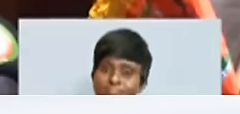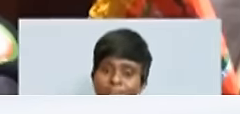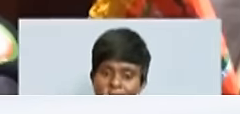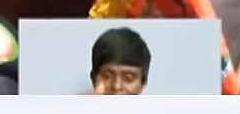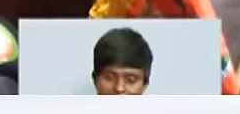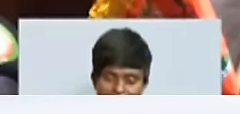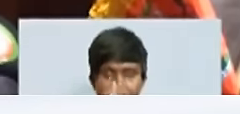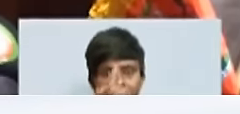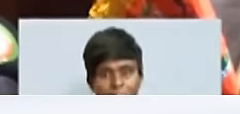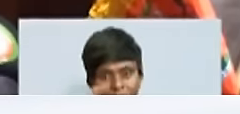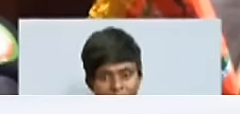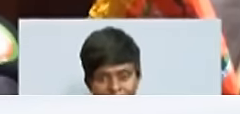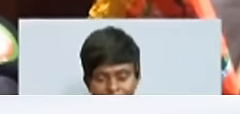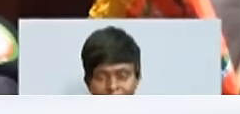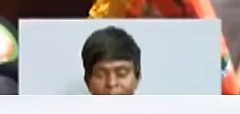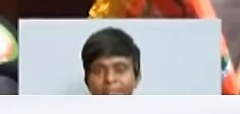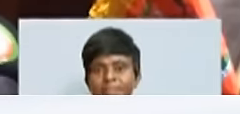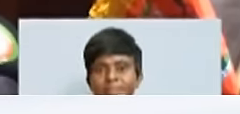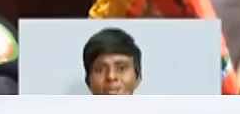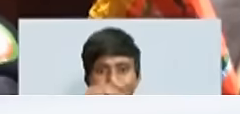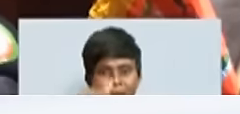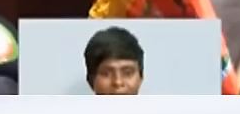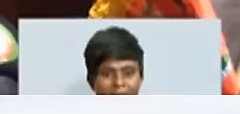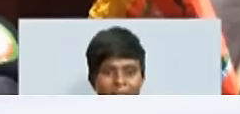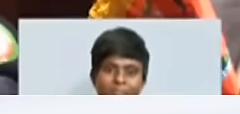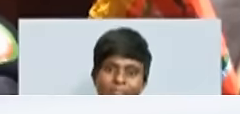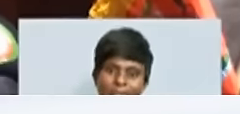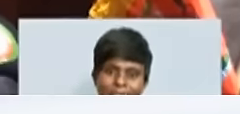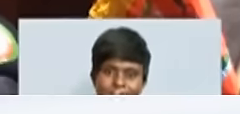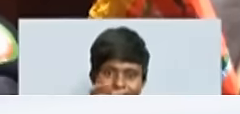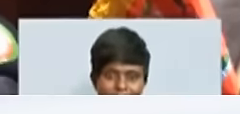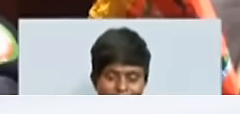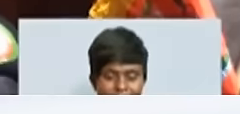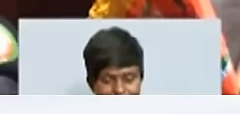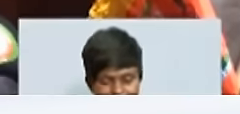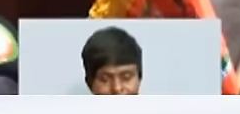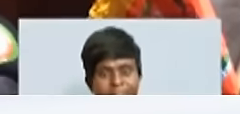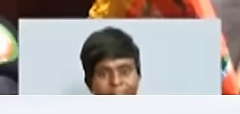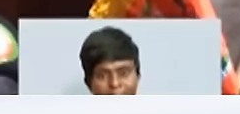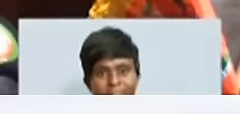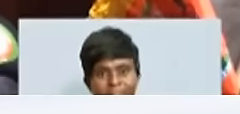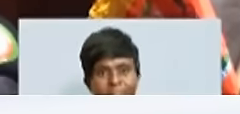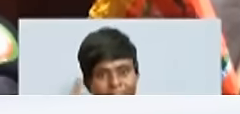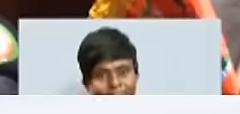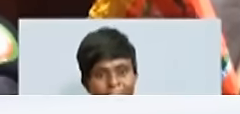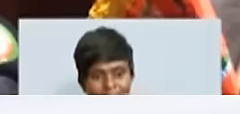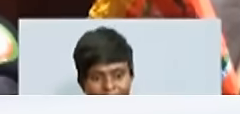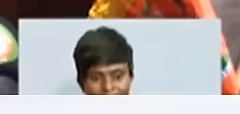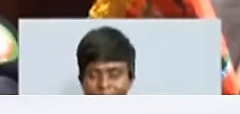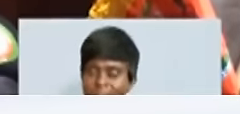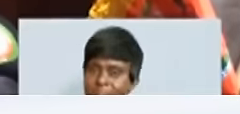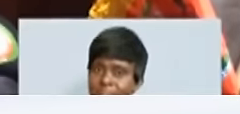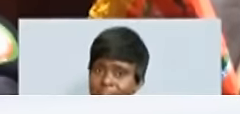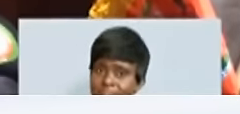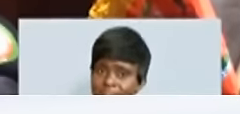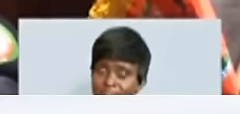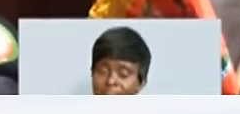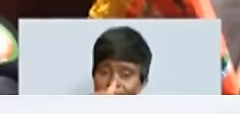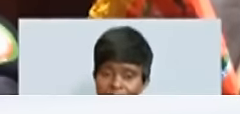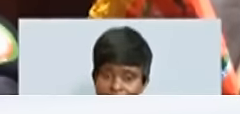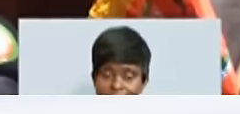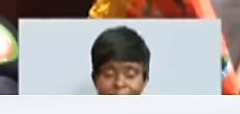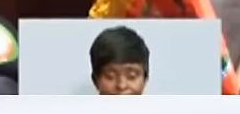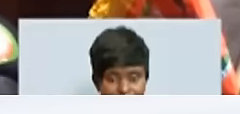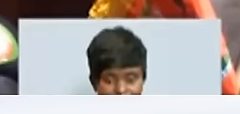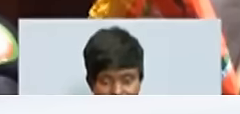Every one of us, every stand we take for morality and ethics, every